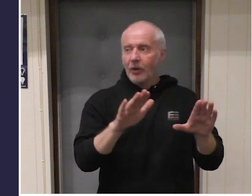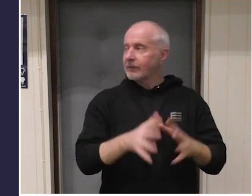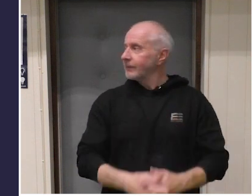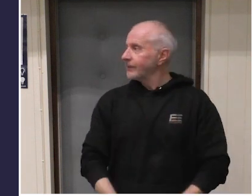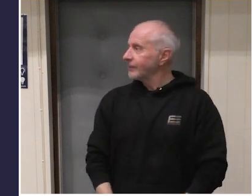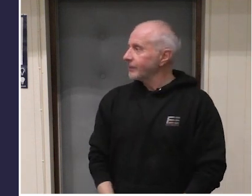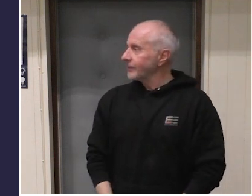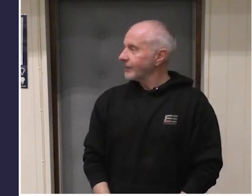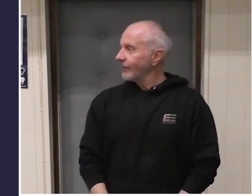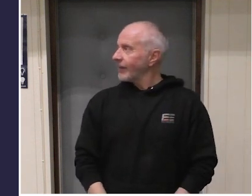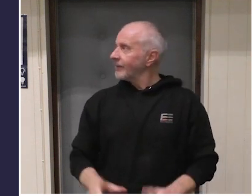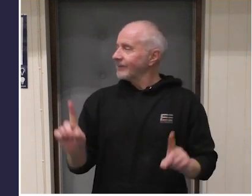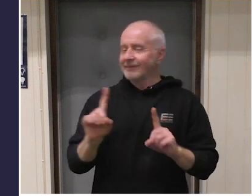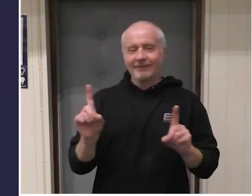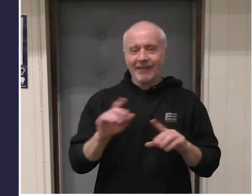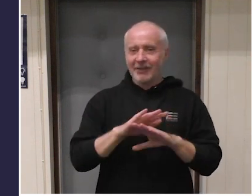That's not on my next slide, but